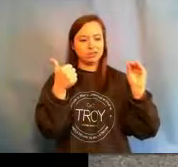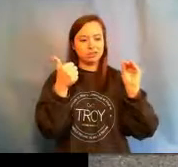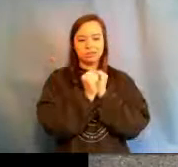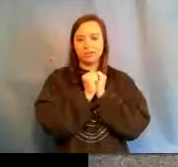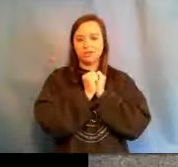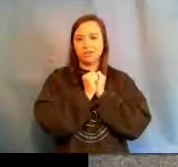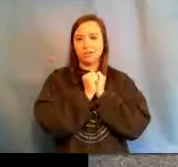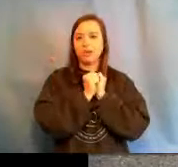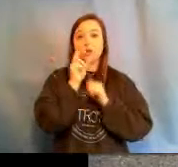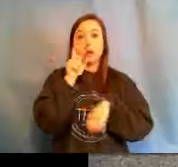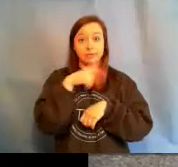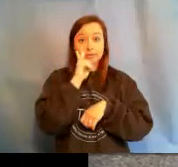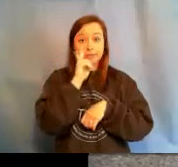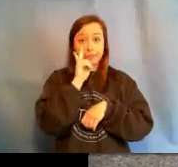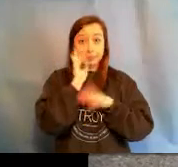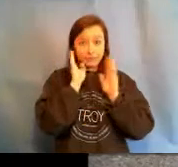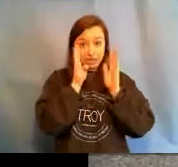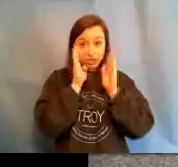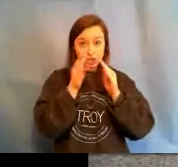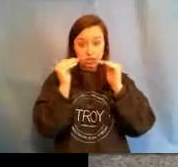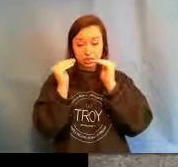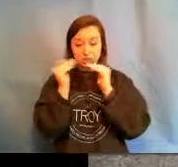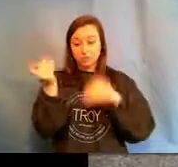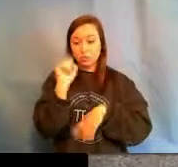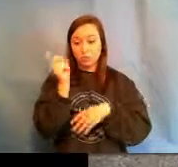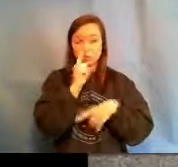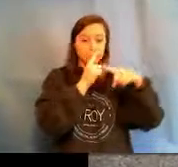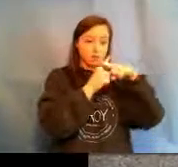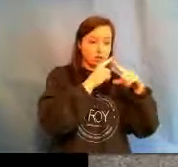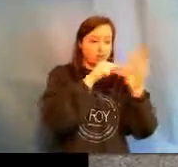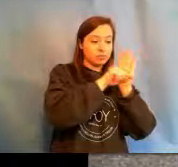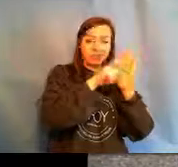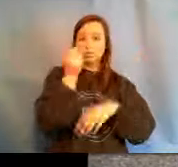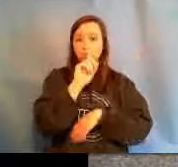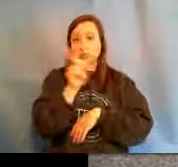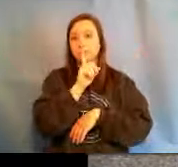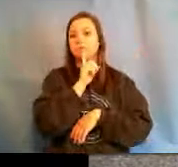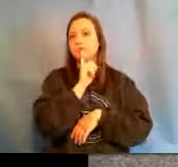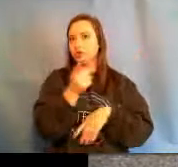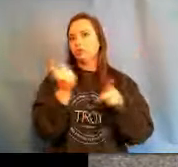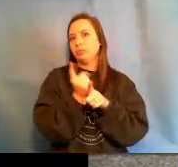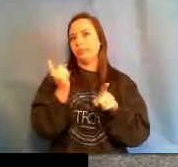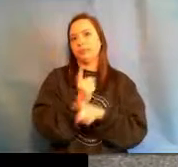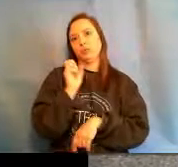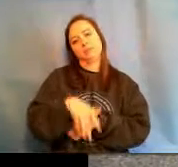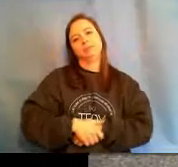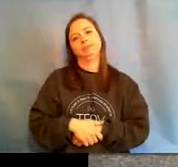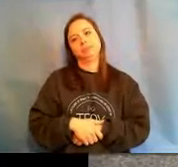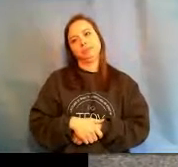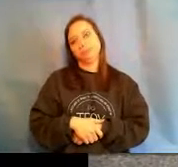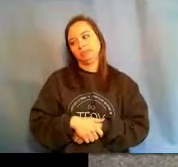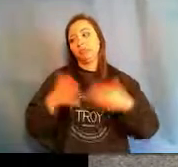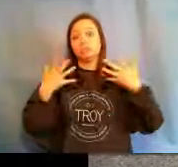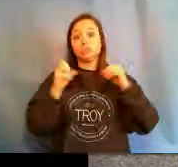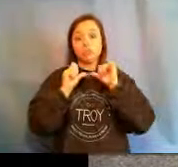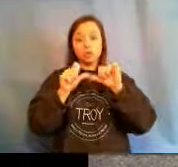your answer. That's okay that they're flip-flopped. So still look at your question and make sure both sides are the same. Okay? So